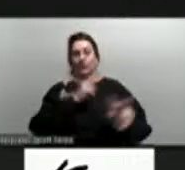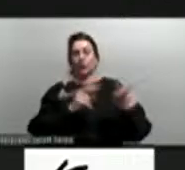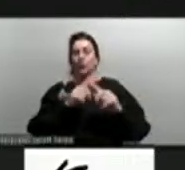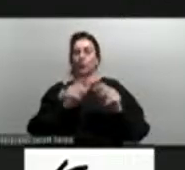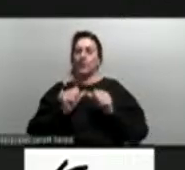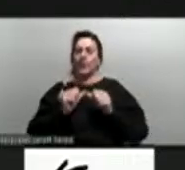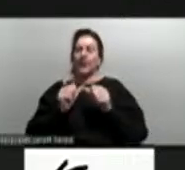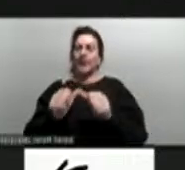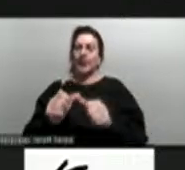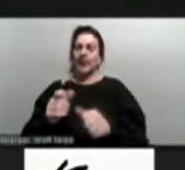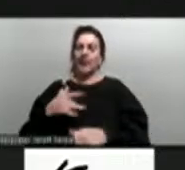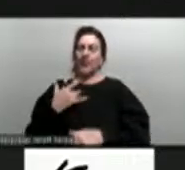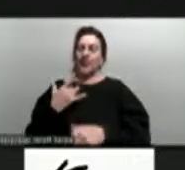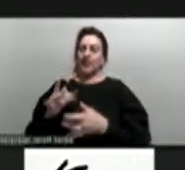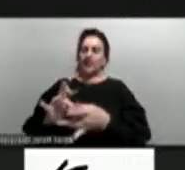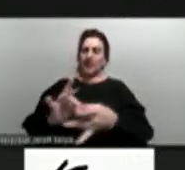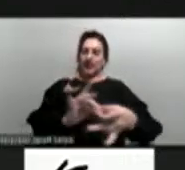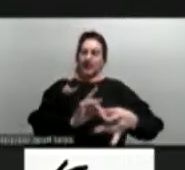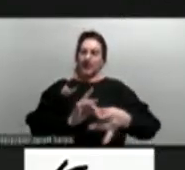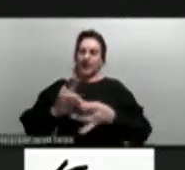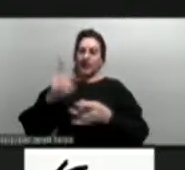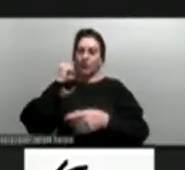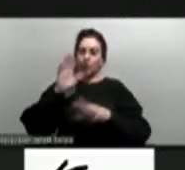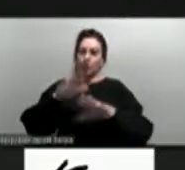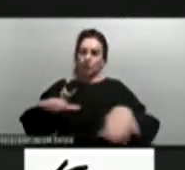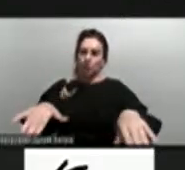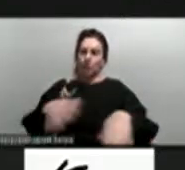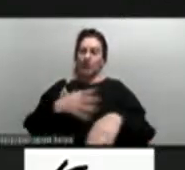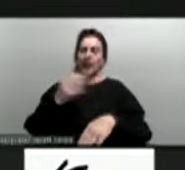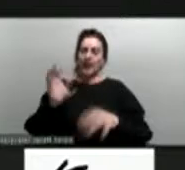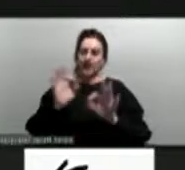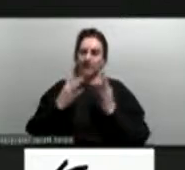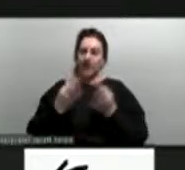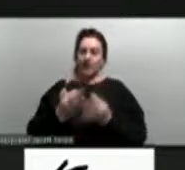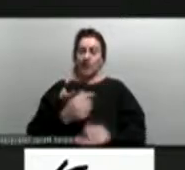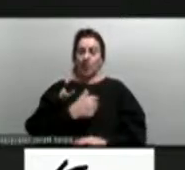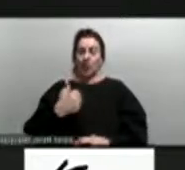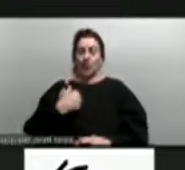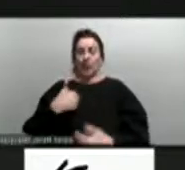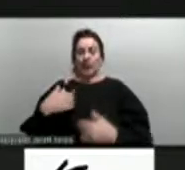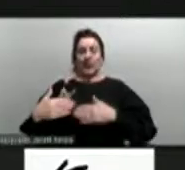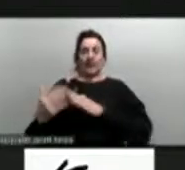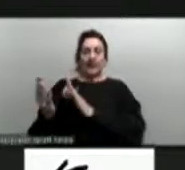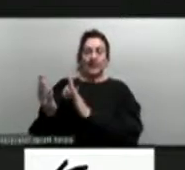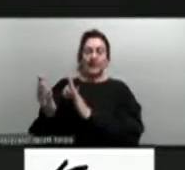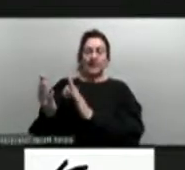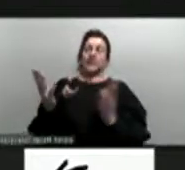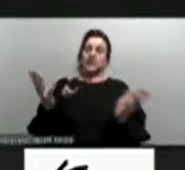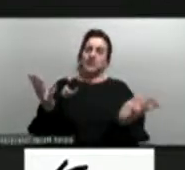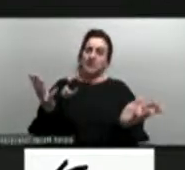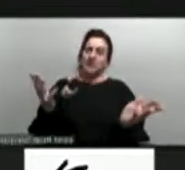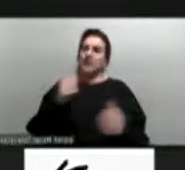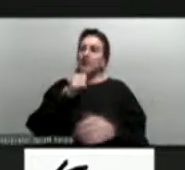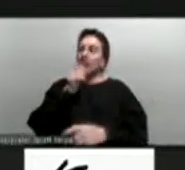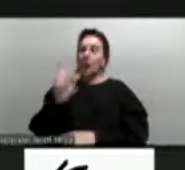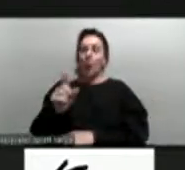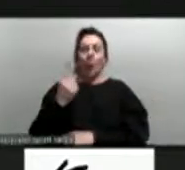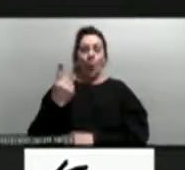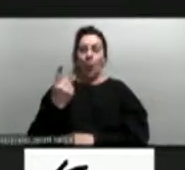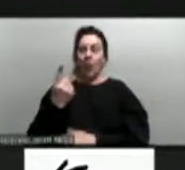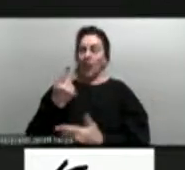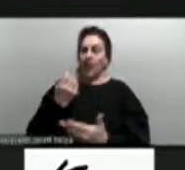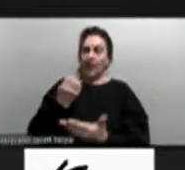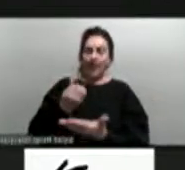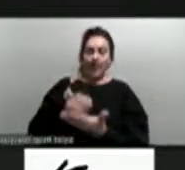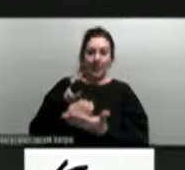of connectivity for children and families. We are facing not only an economic and a health